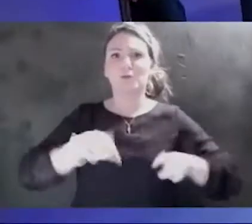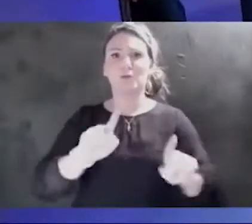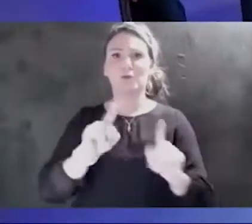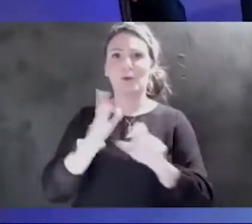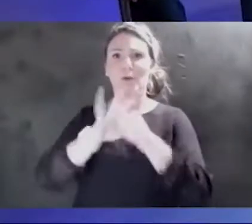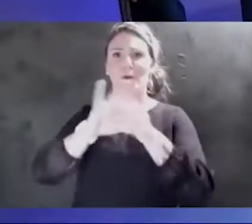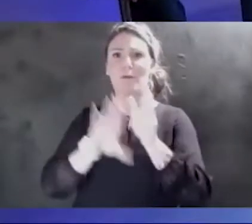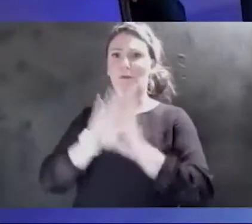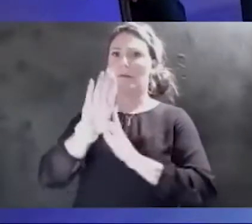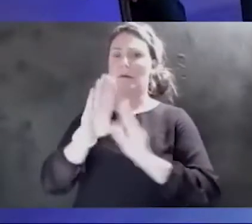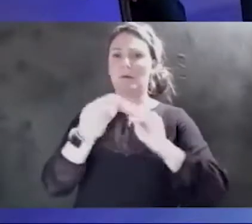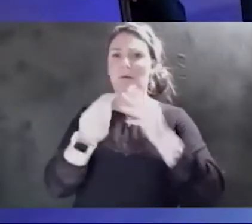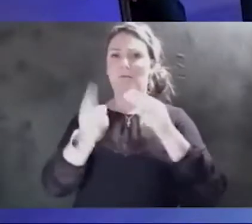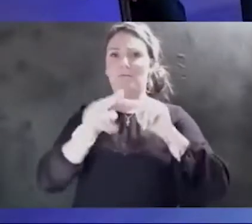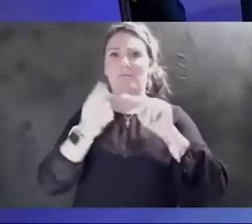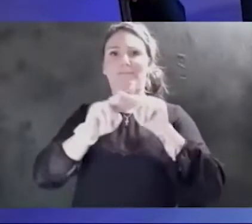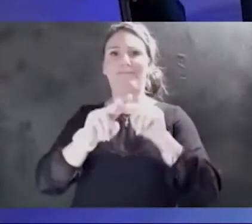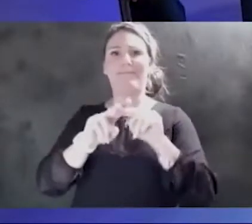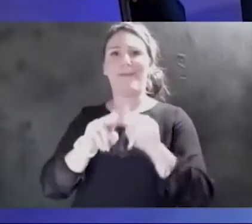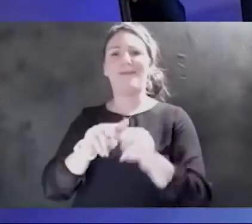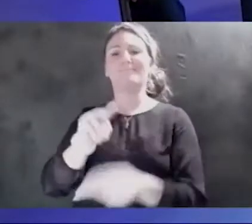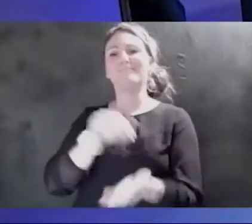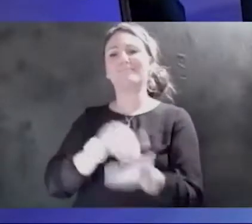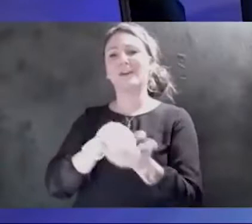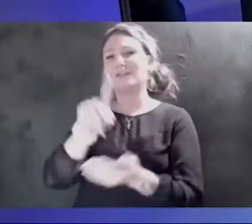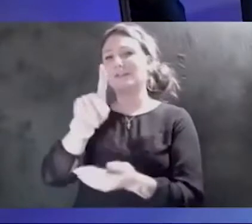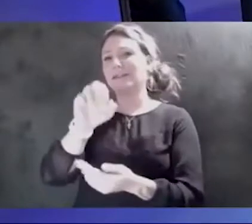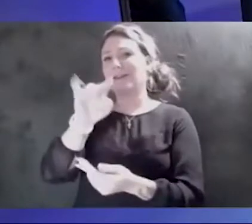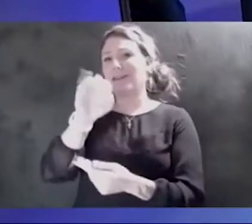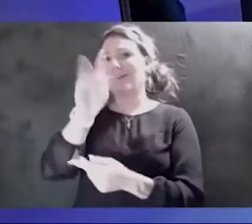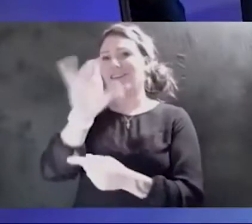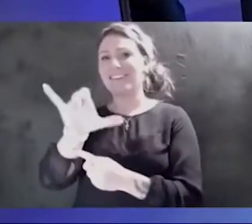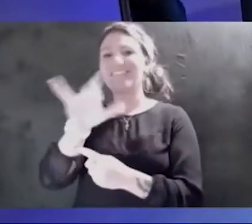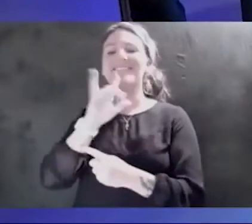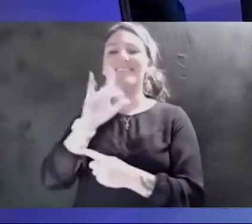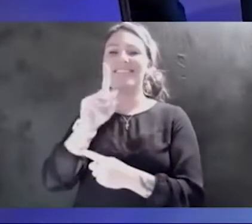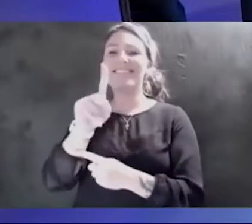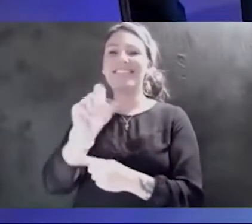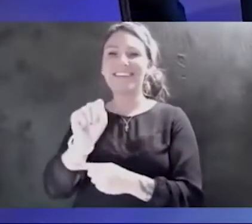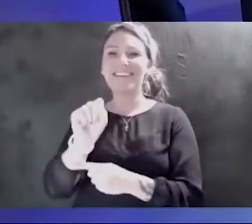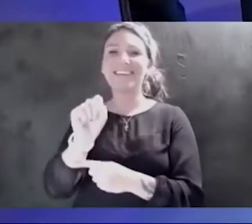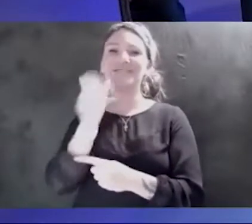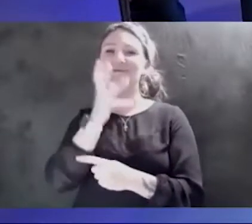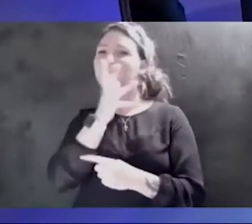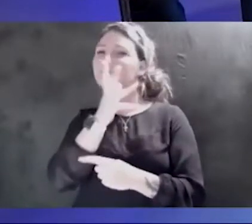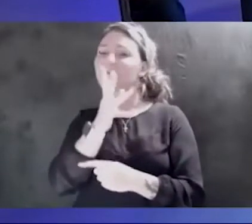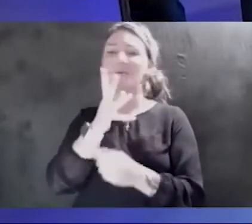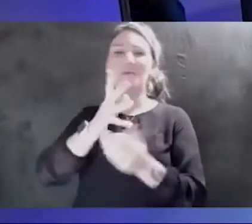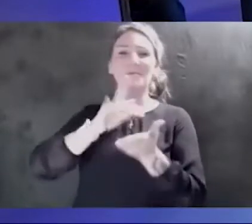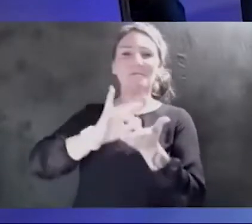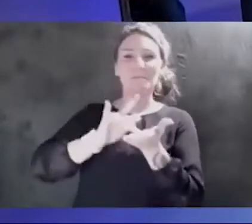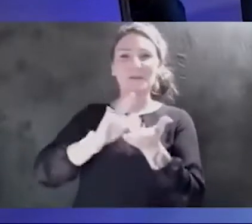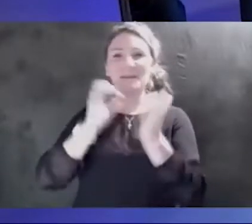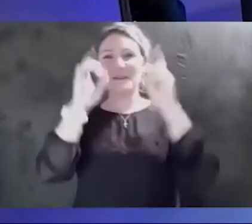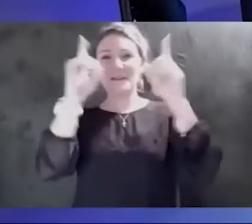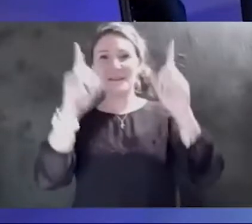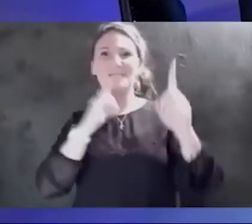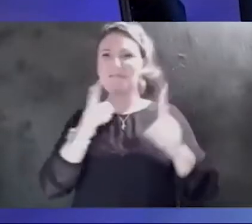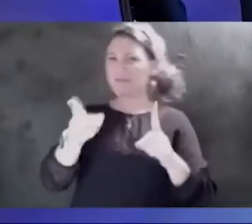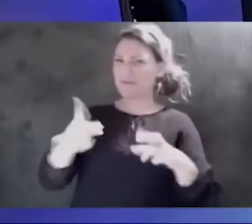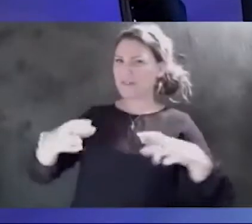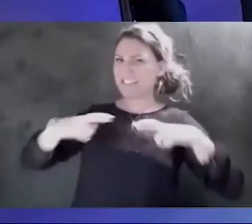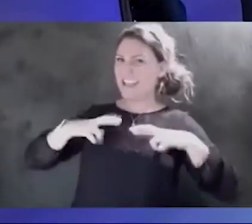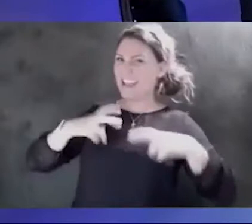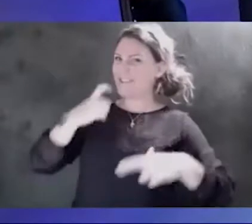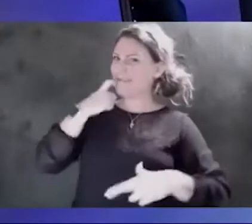recently retired Associate Dean of KU Rural Medical Education. Hey, Michael, thanks for being back, you retired guy, you. Although he just was